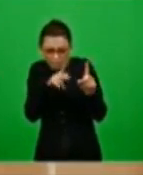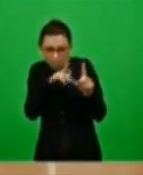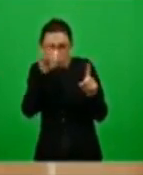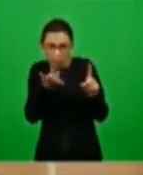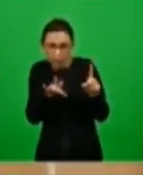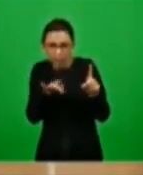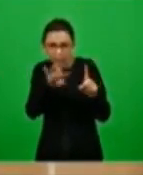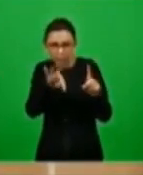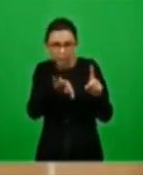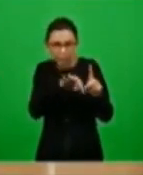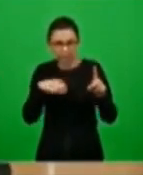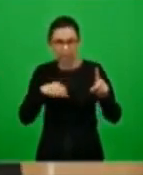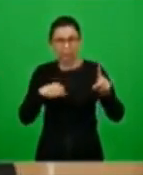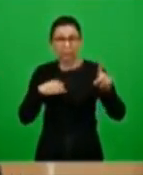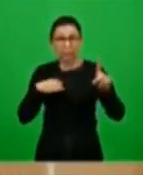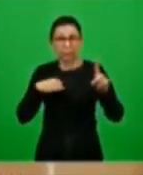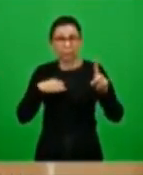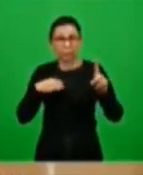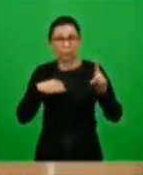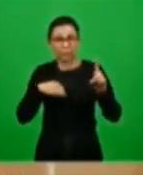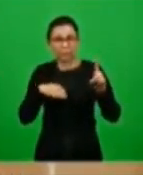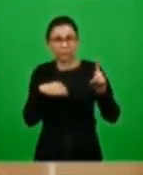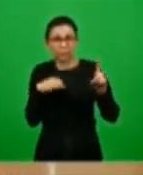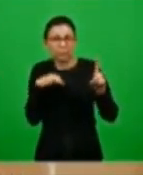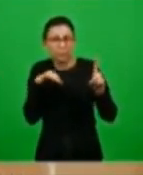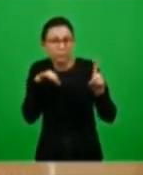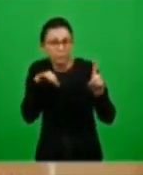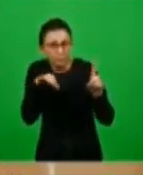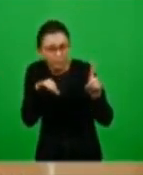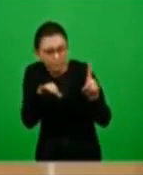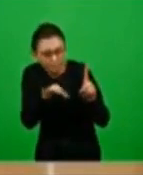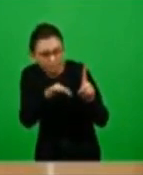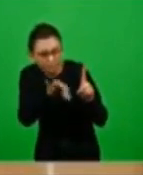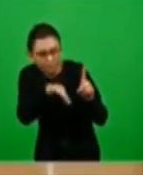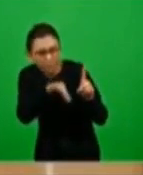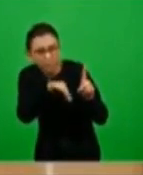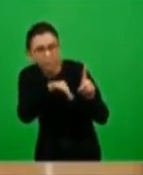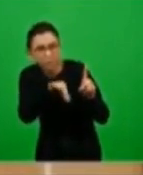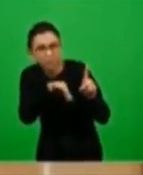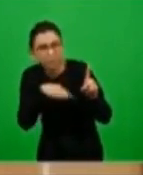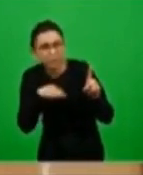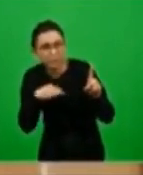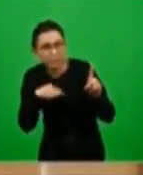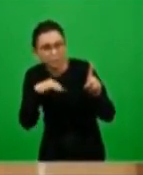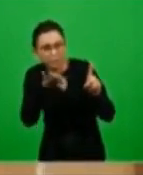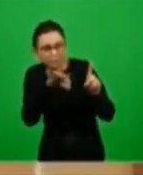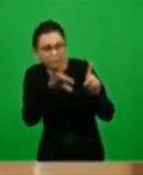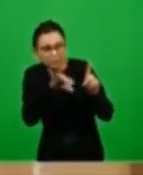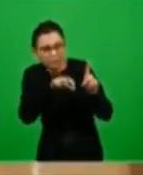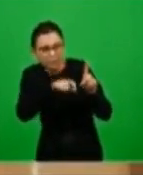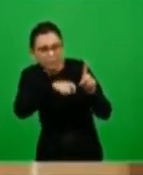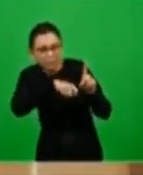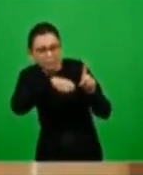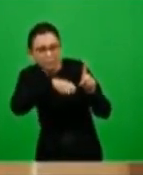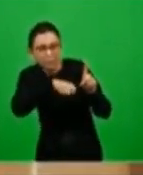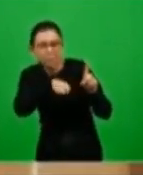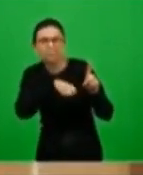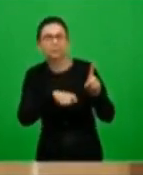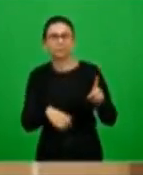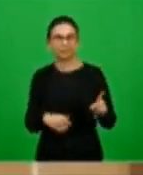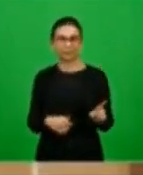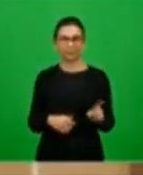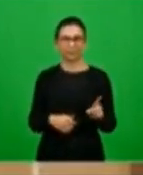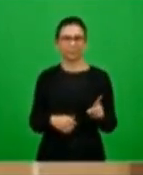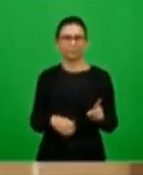his shoulder, not on his hair, or his arm. He kneels down to put her hand on the rims